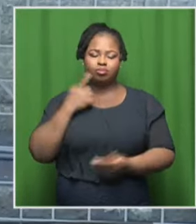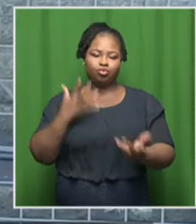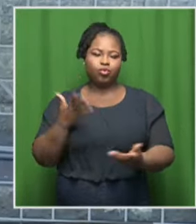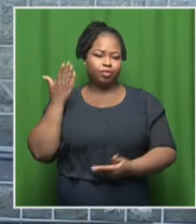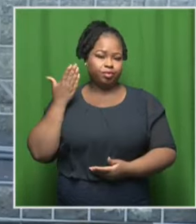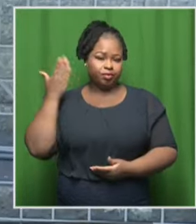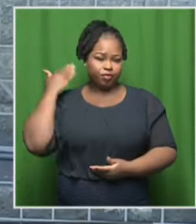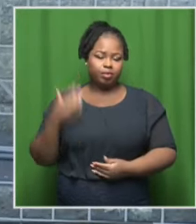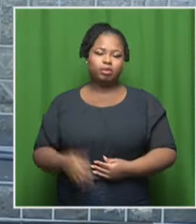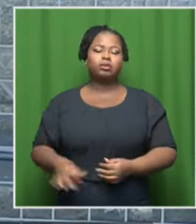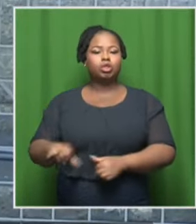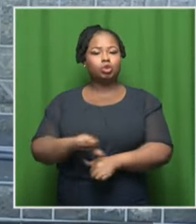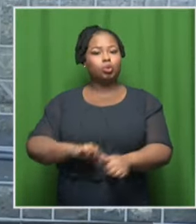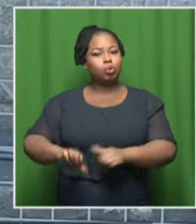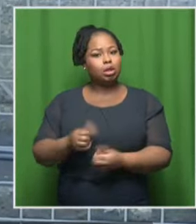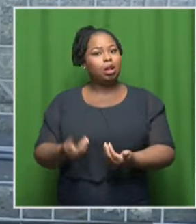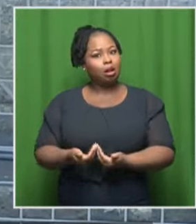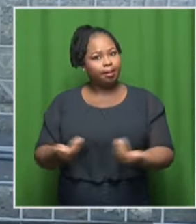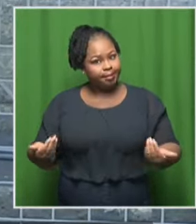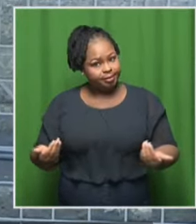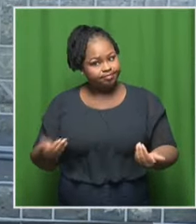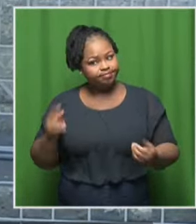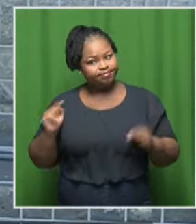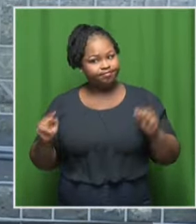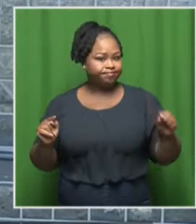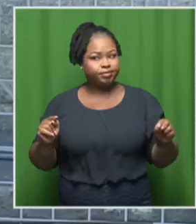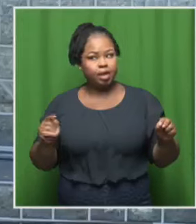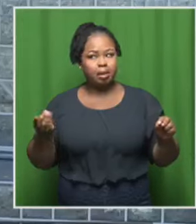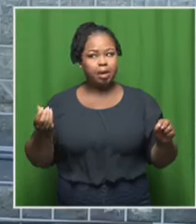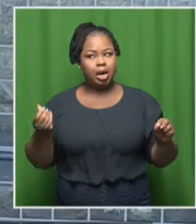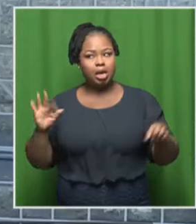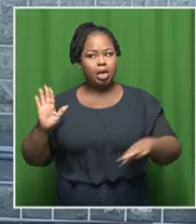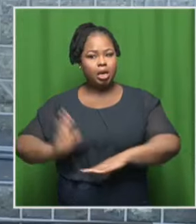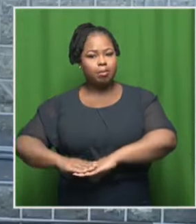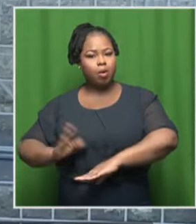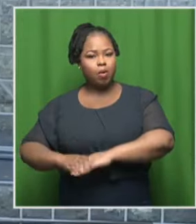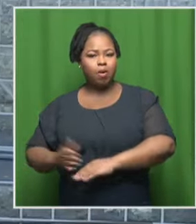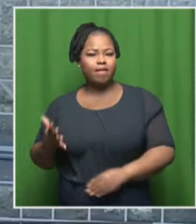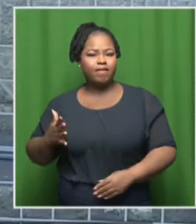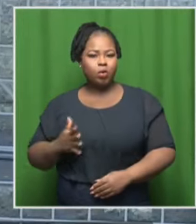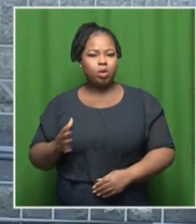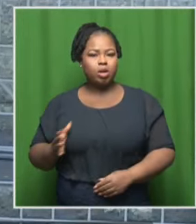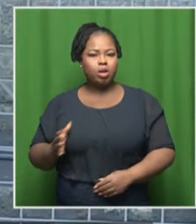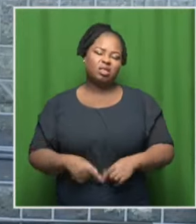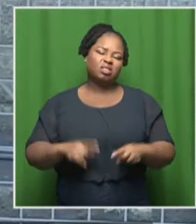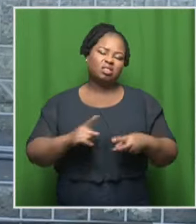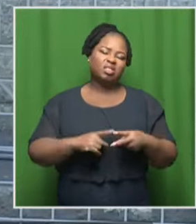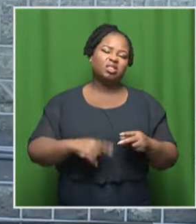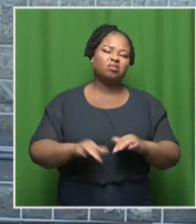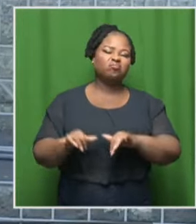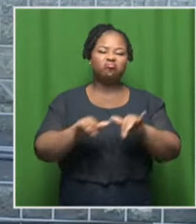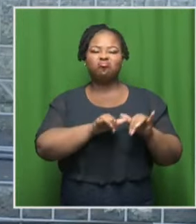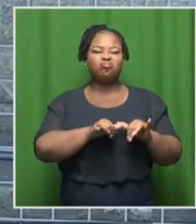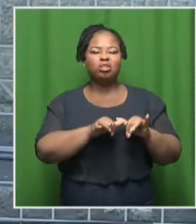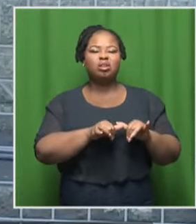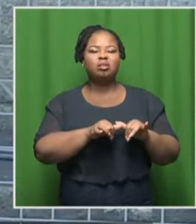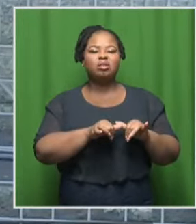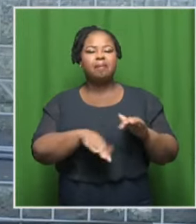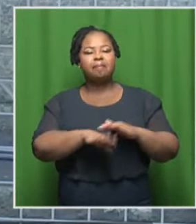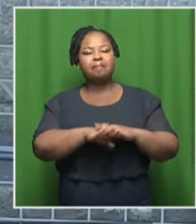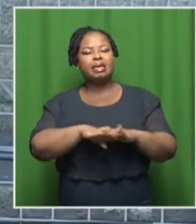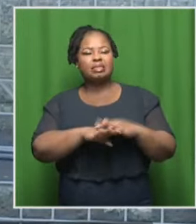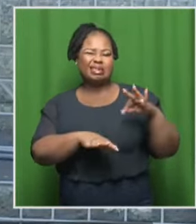course, social factions are speaking about more money, and of course the issue of a universal basic income grant. Maybe